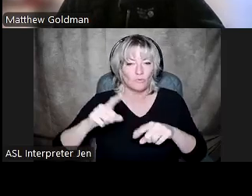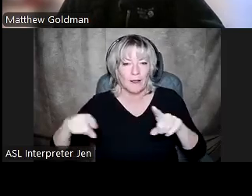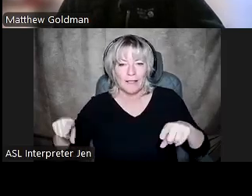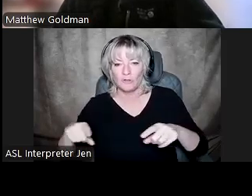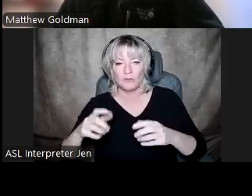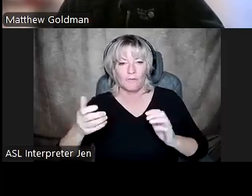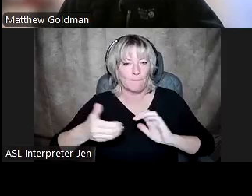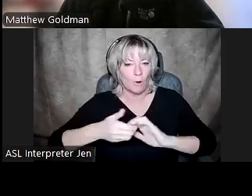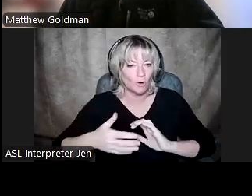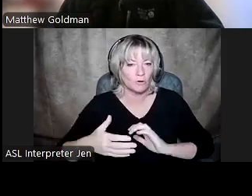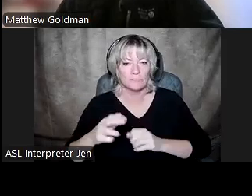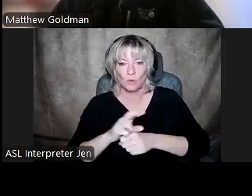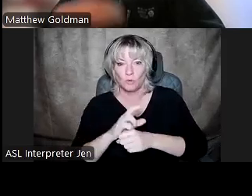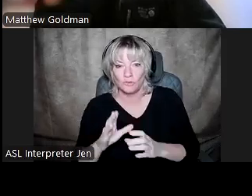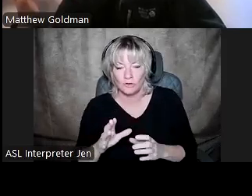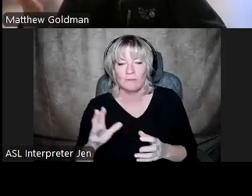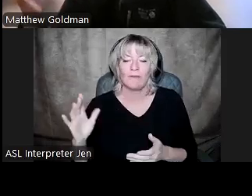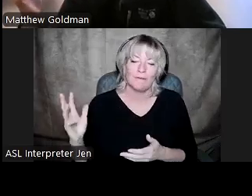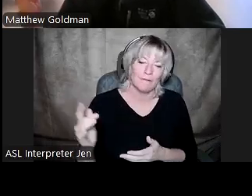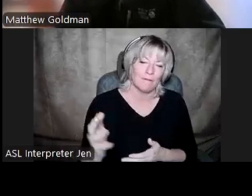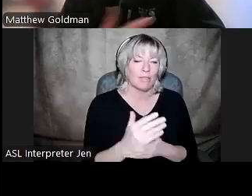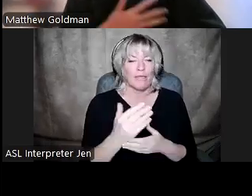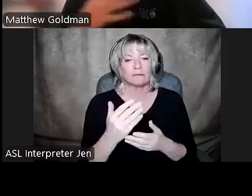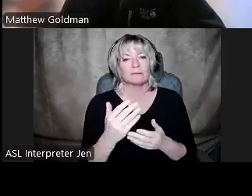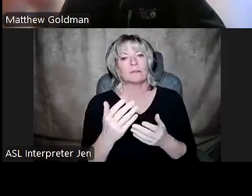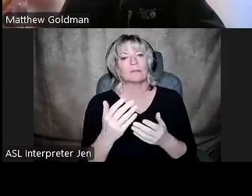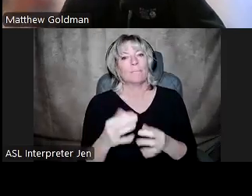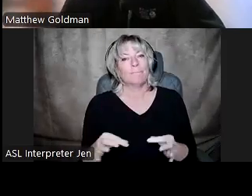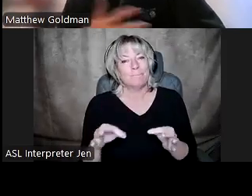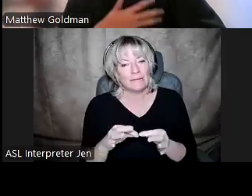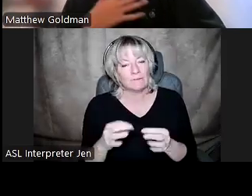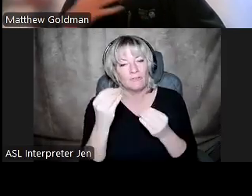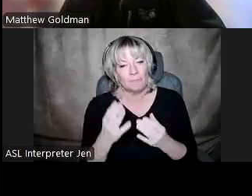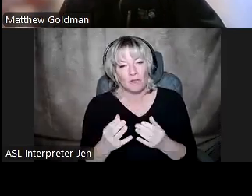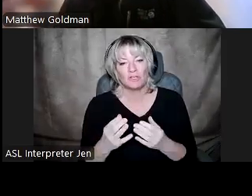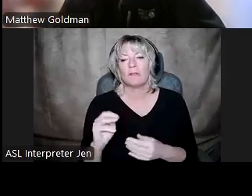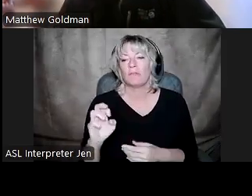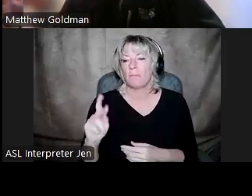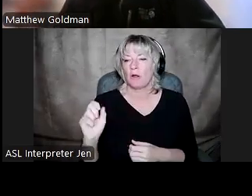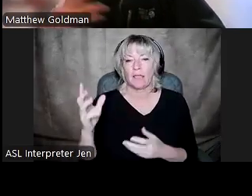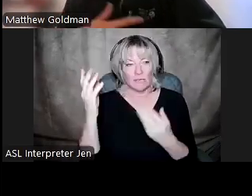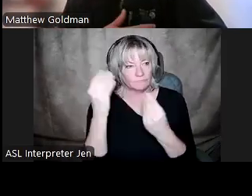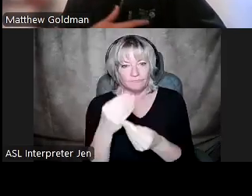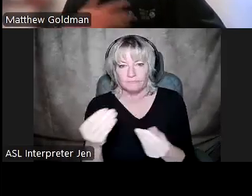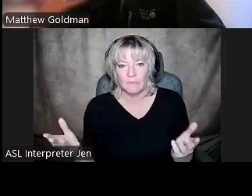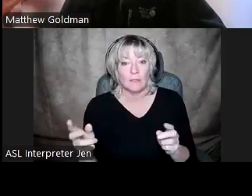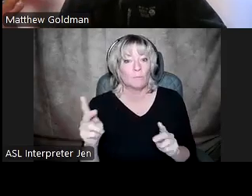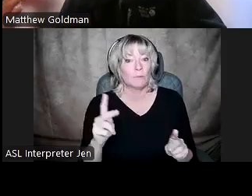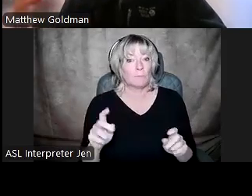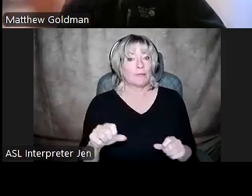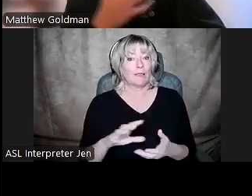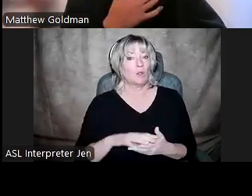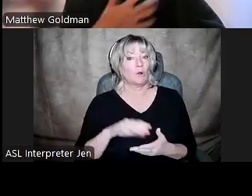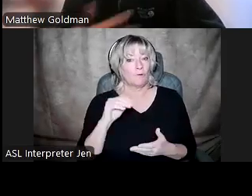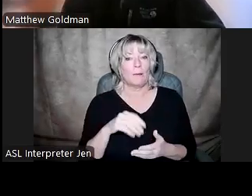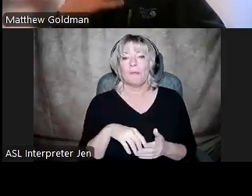this meaningful information that now Mark can share with you all here today, everybody can learn from, going into academic publications, and